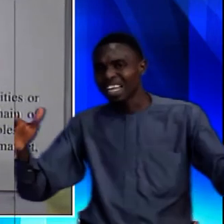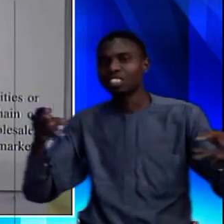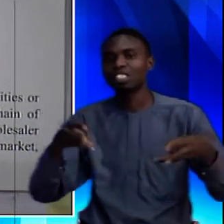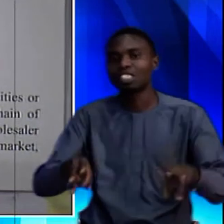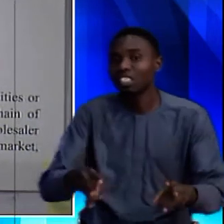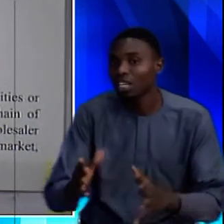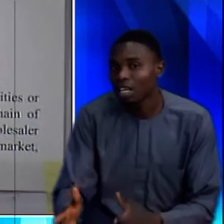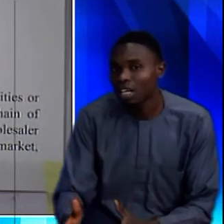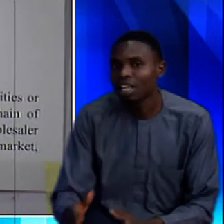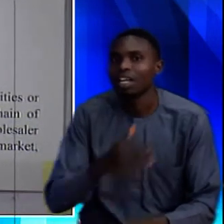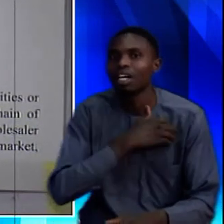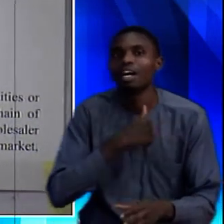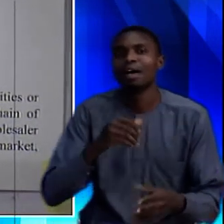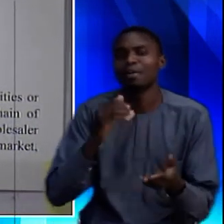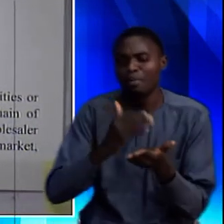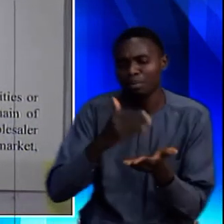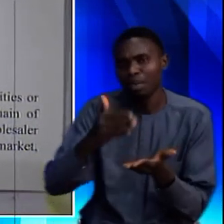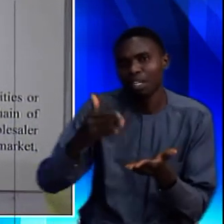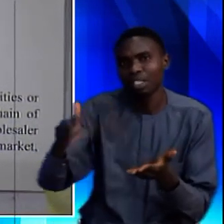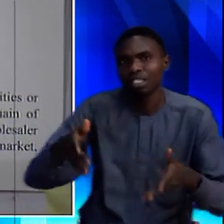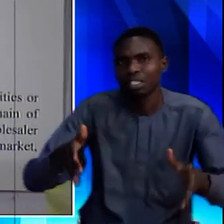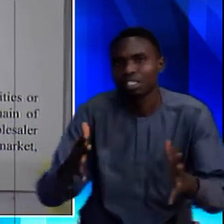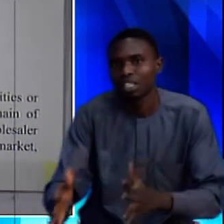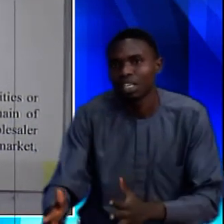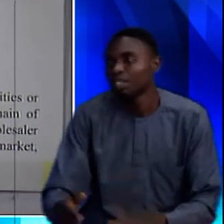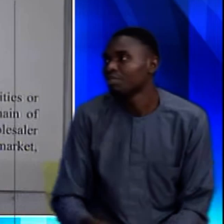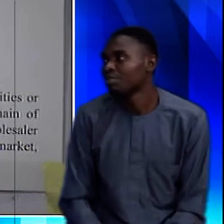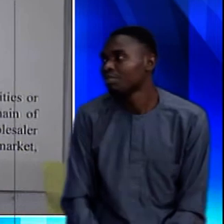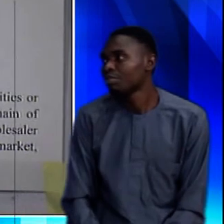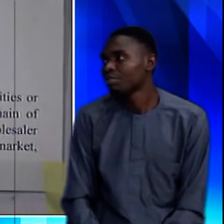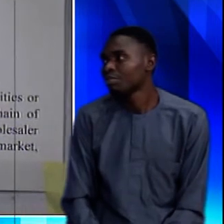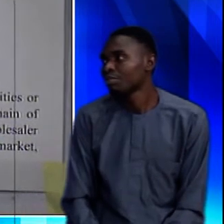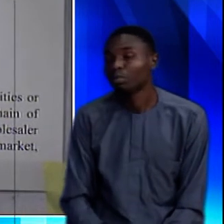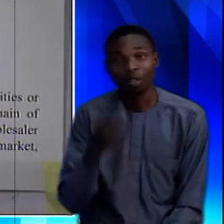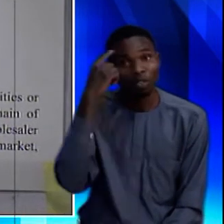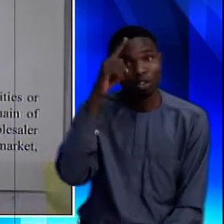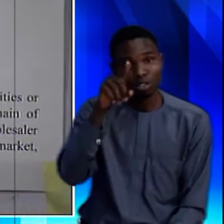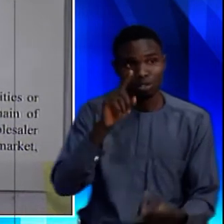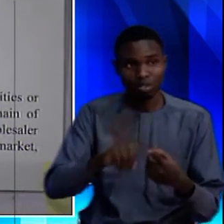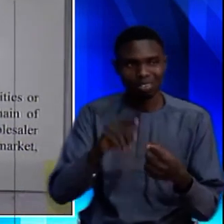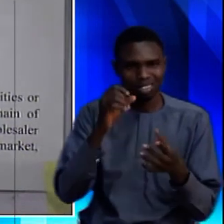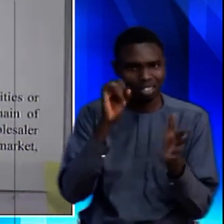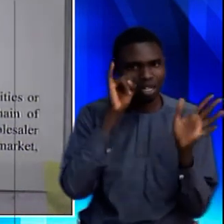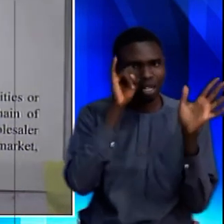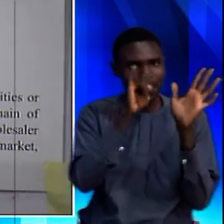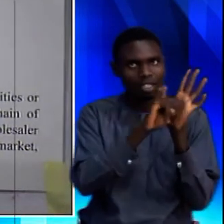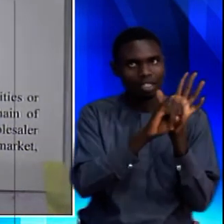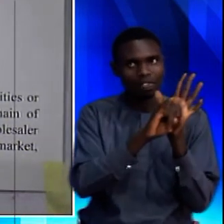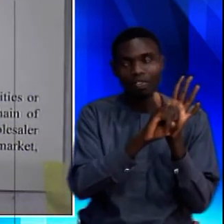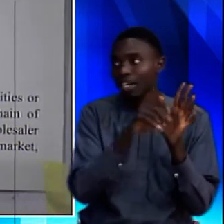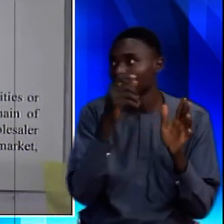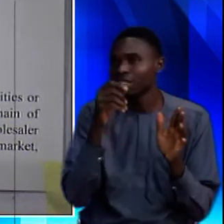street selling, marketplace selling. Now, for you to identify a retailing, you find that yes,